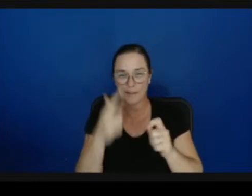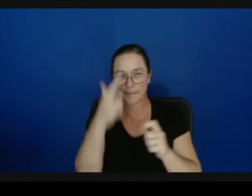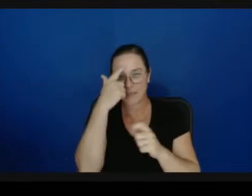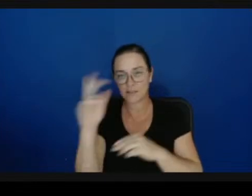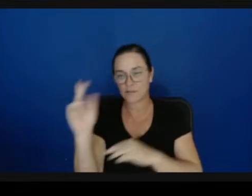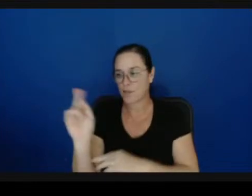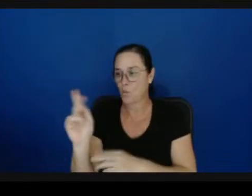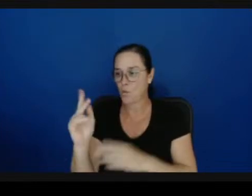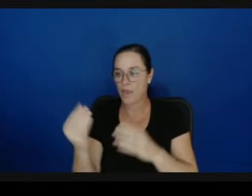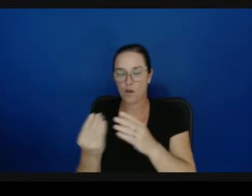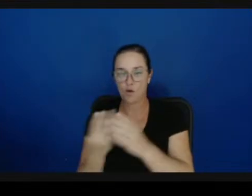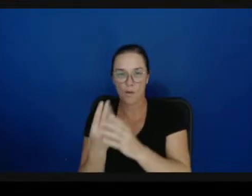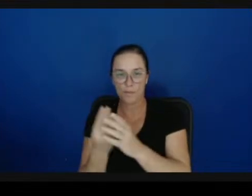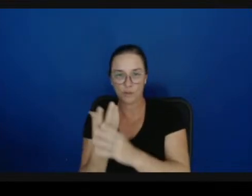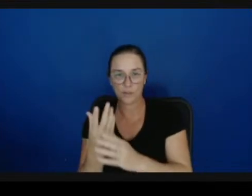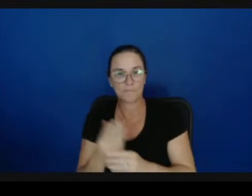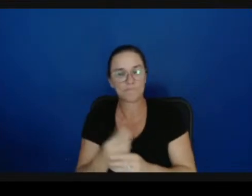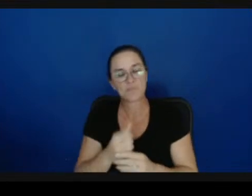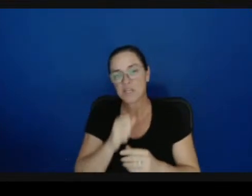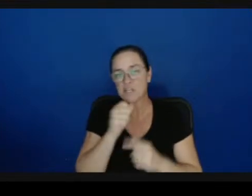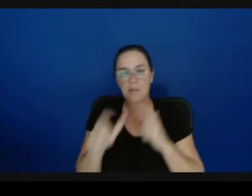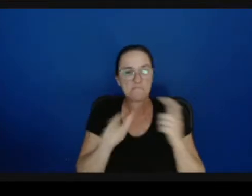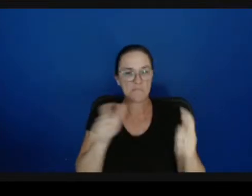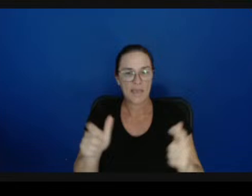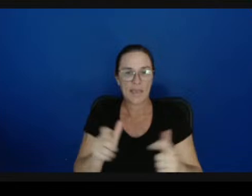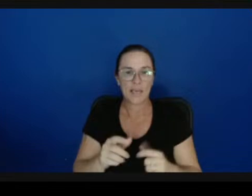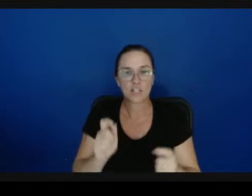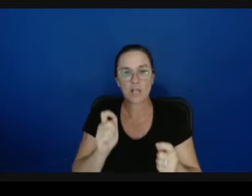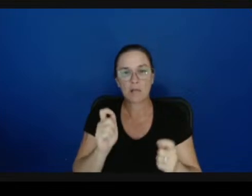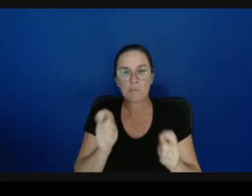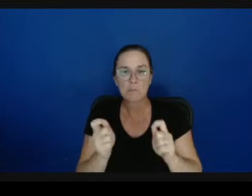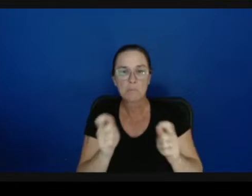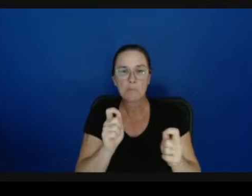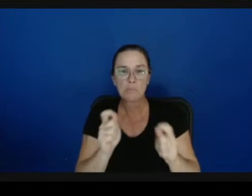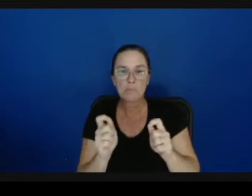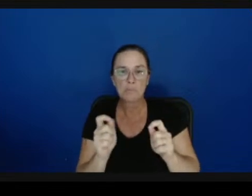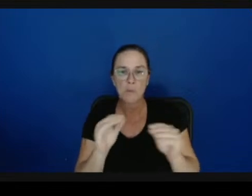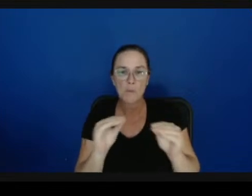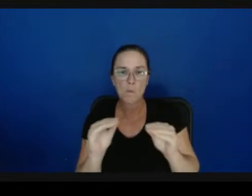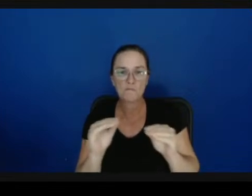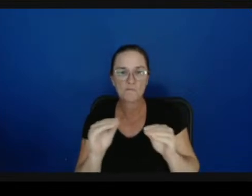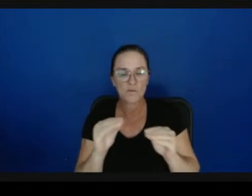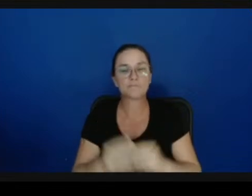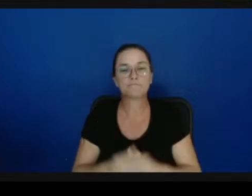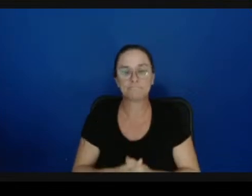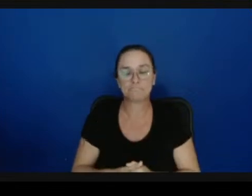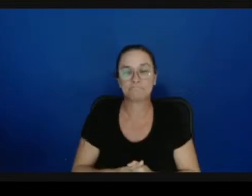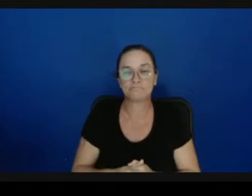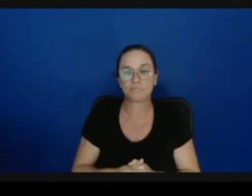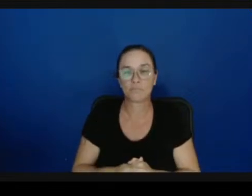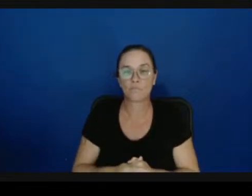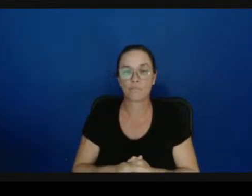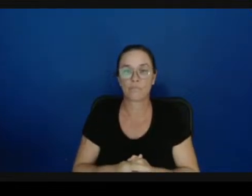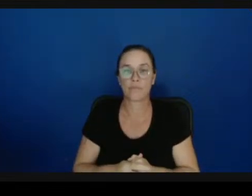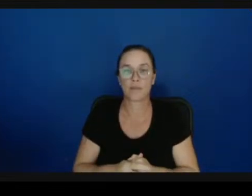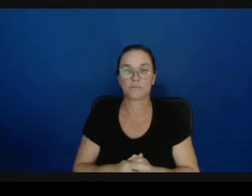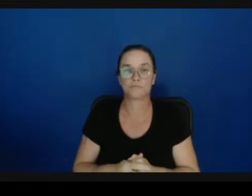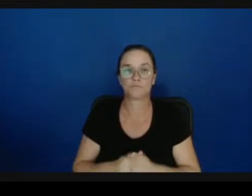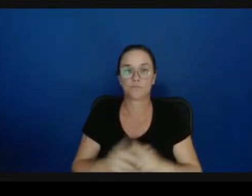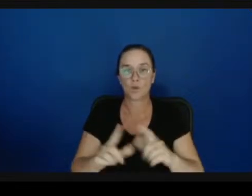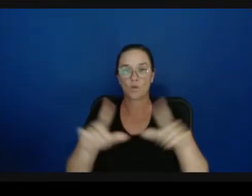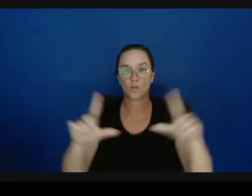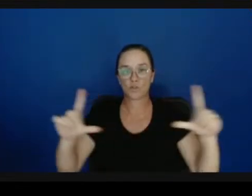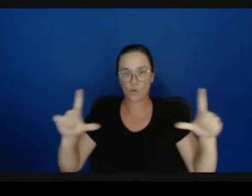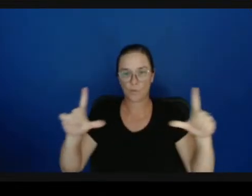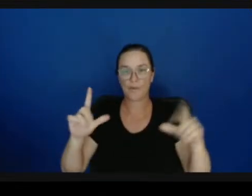just a little bit of adjustment here and a little bit of adjustment there, kind of thing. So coming into Kilauea a little more closely is what